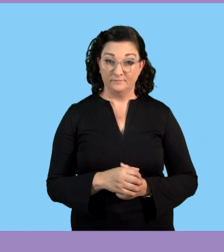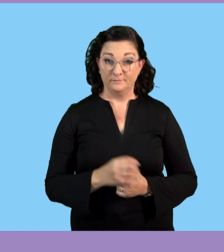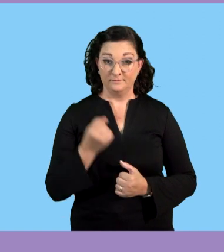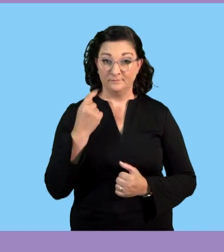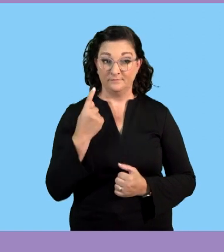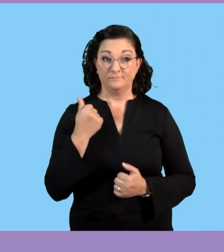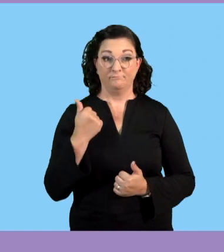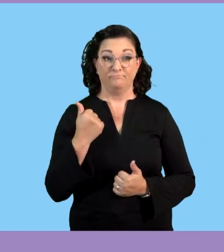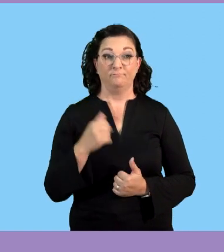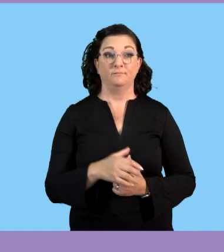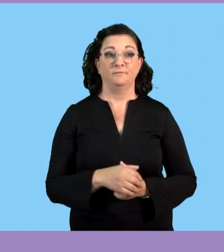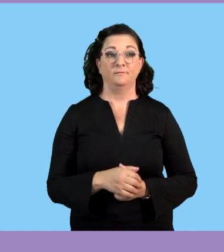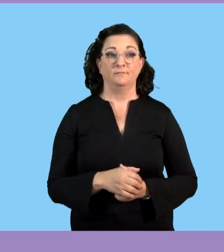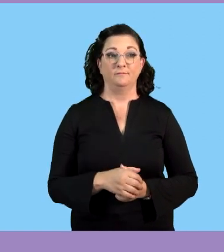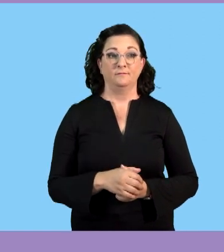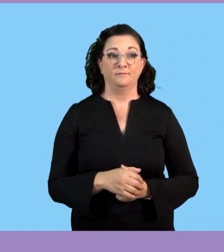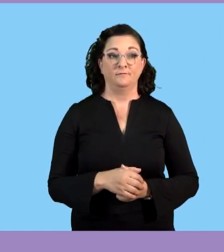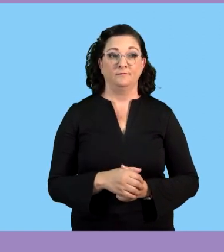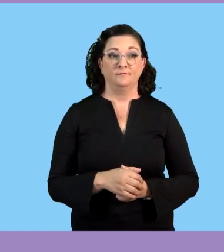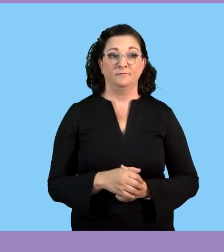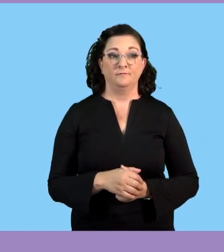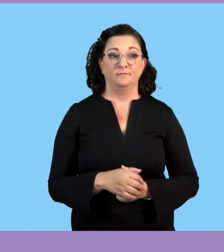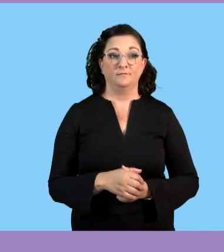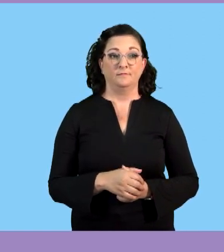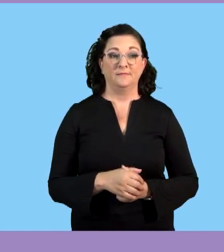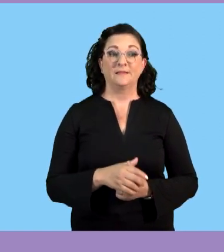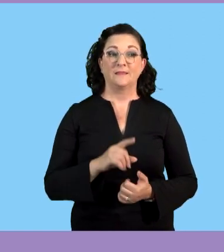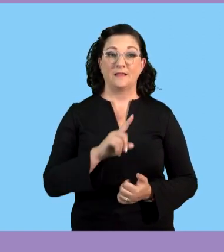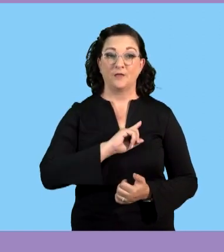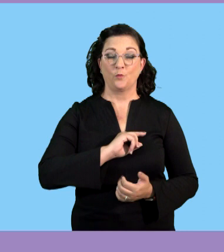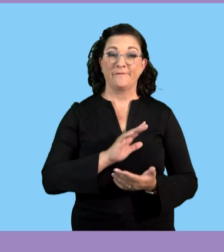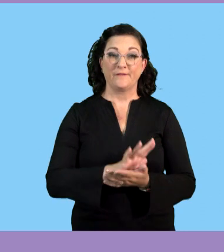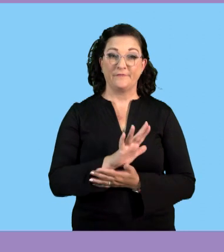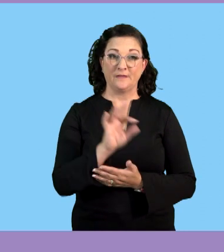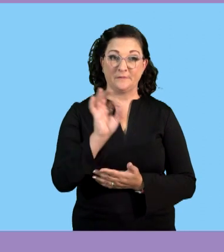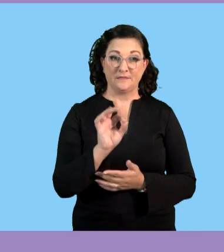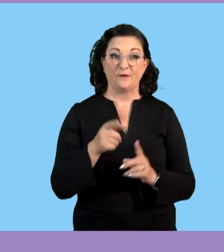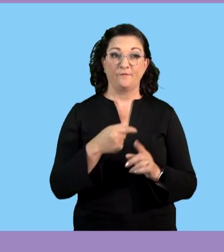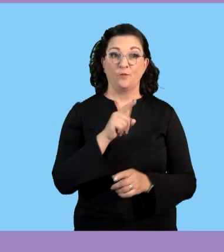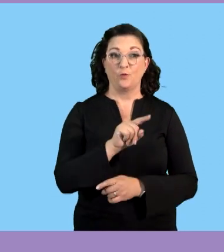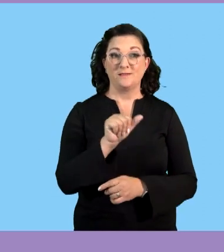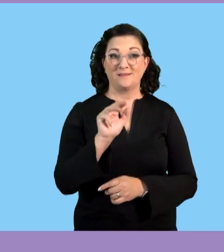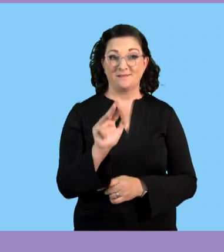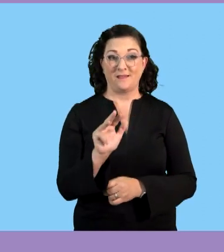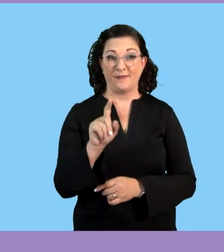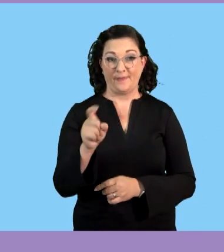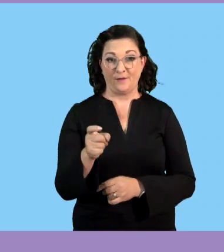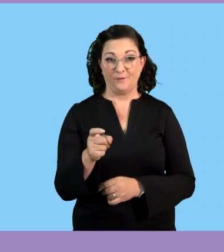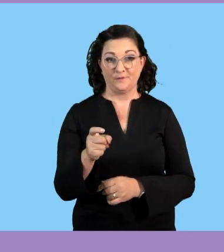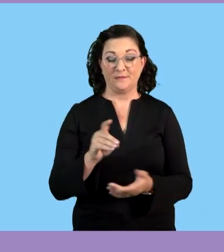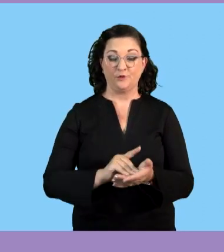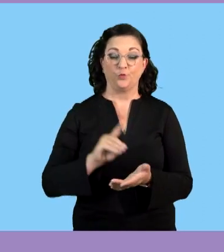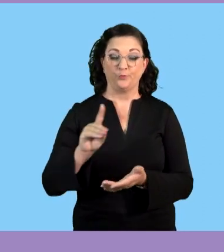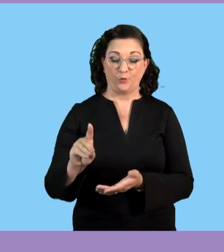Does it make sense? That's 15% of 169,000, which is the deposit,